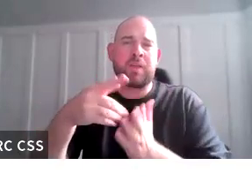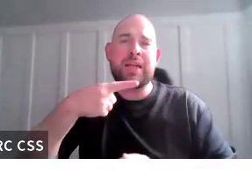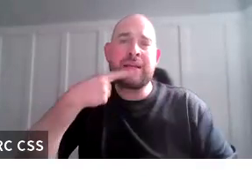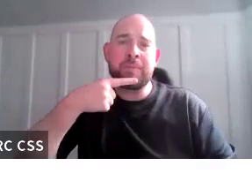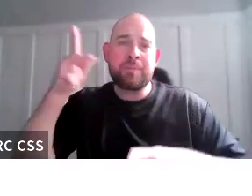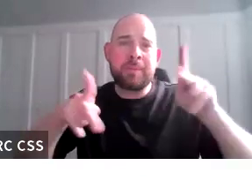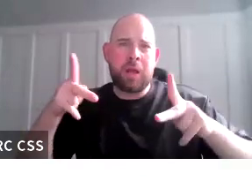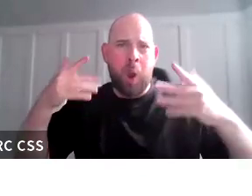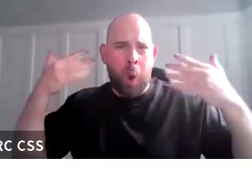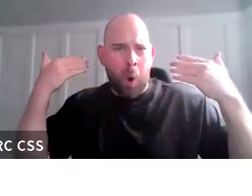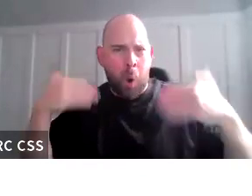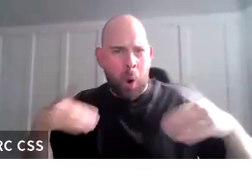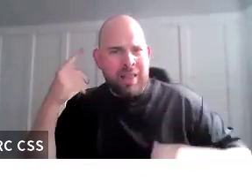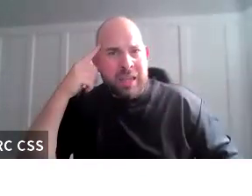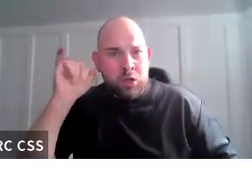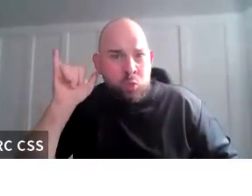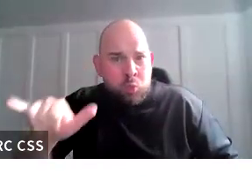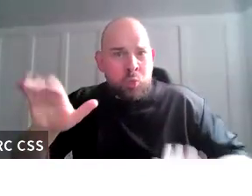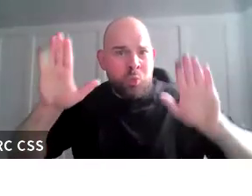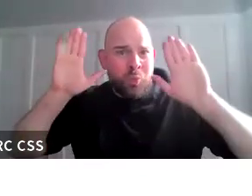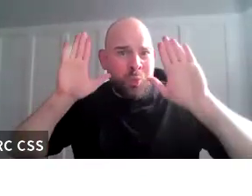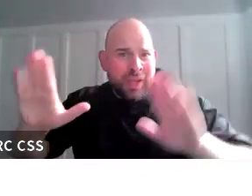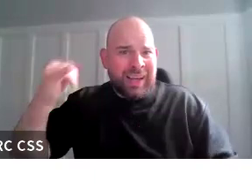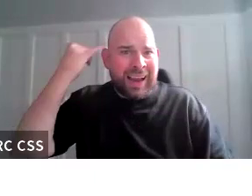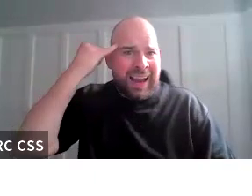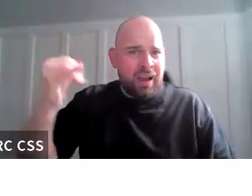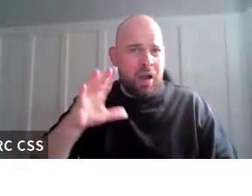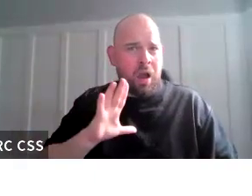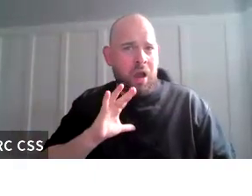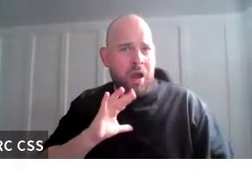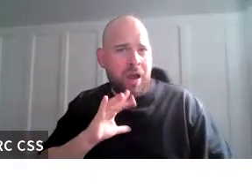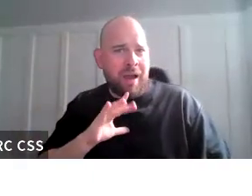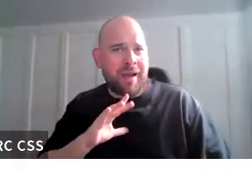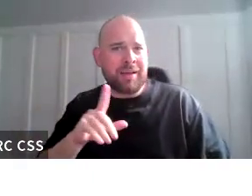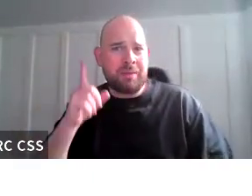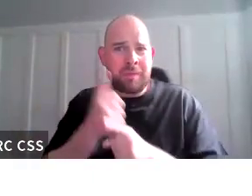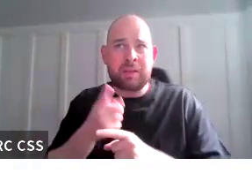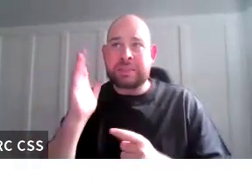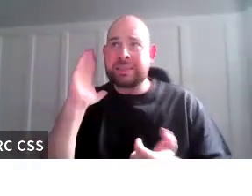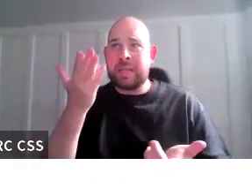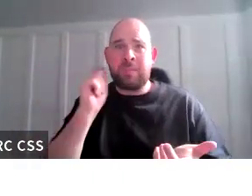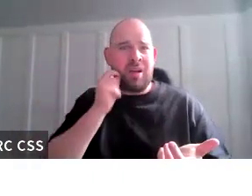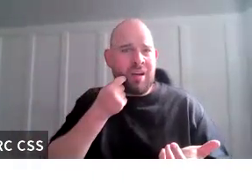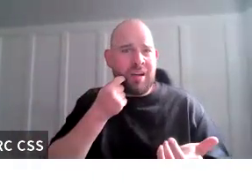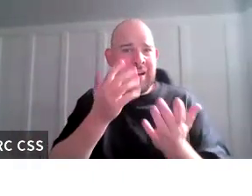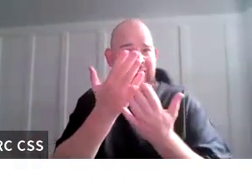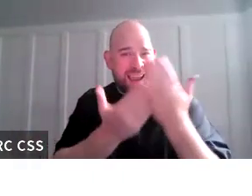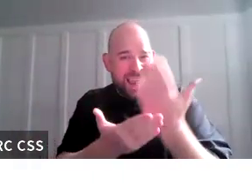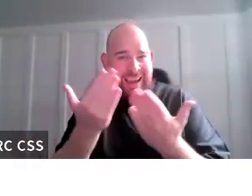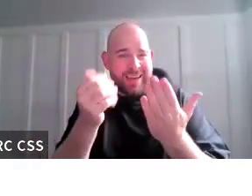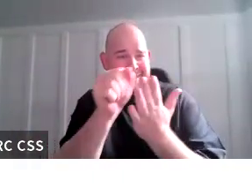these gloves. And people think that this is incredible, right? People think that this is an awesome